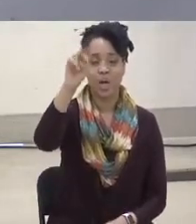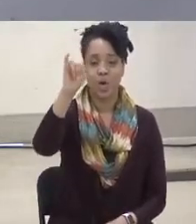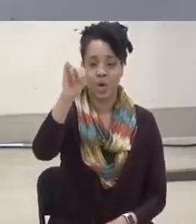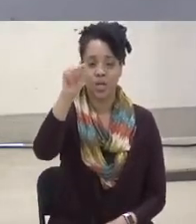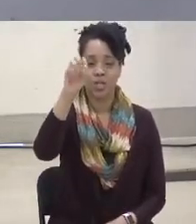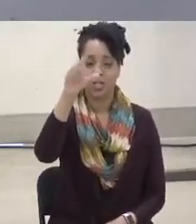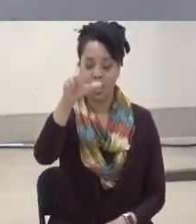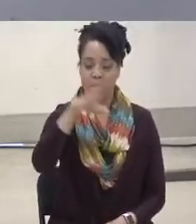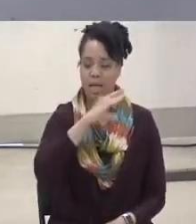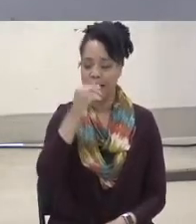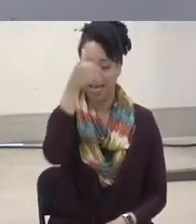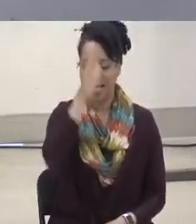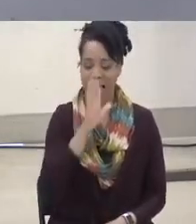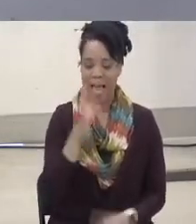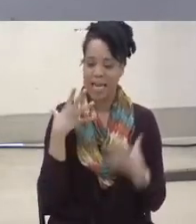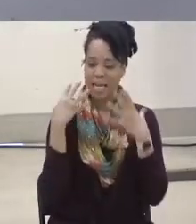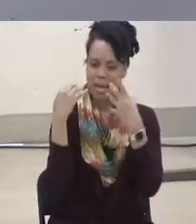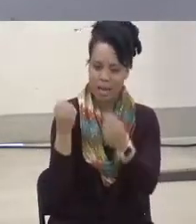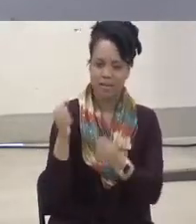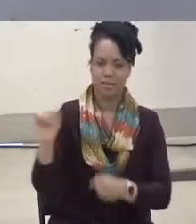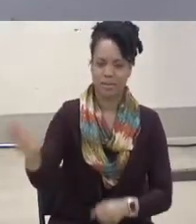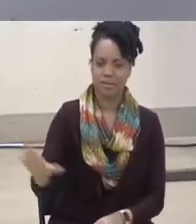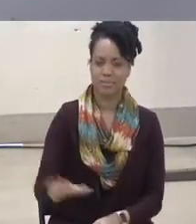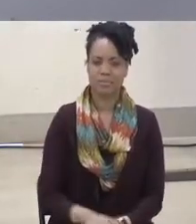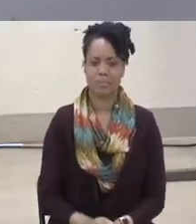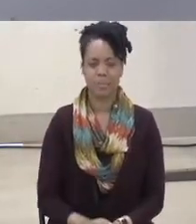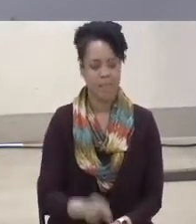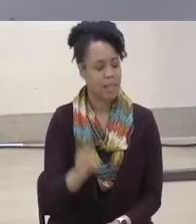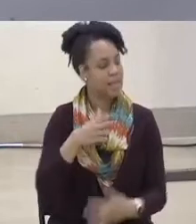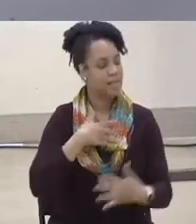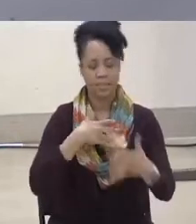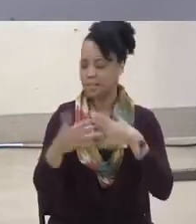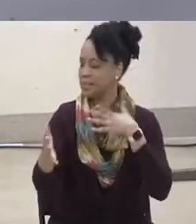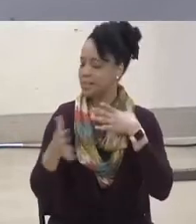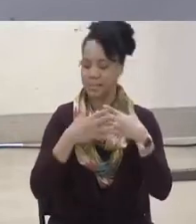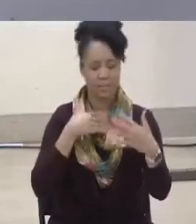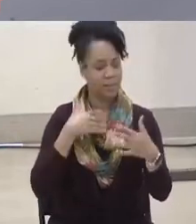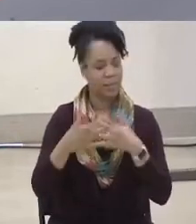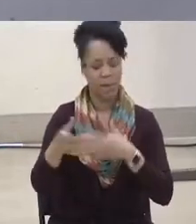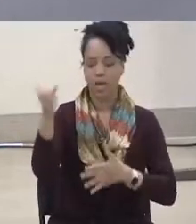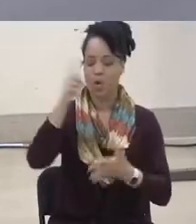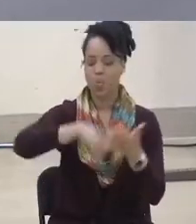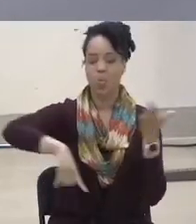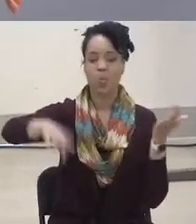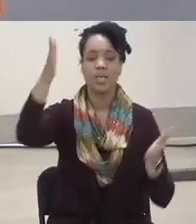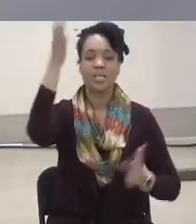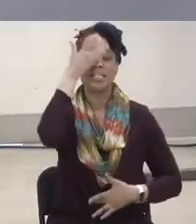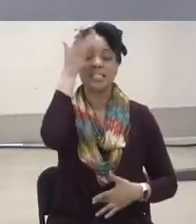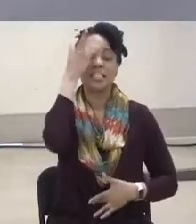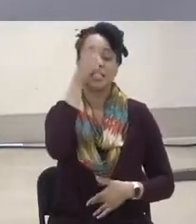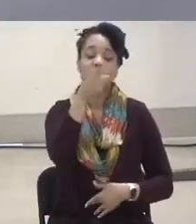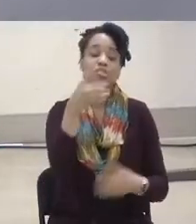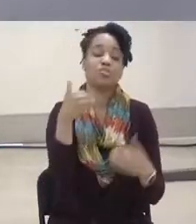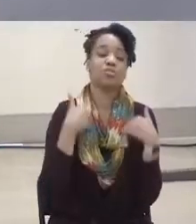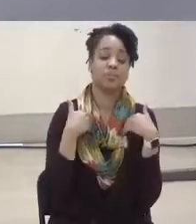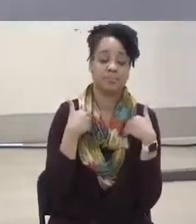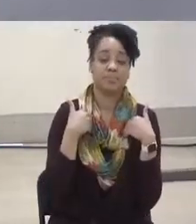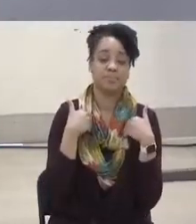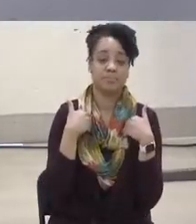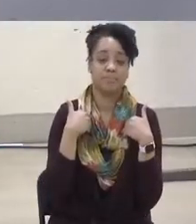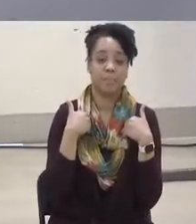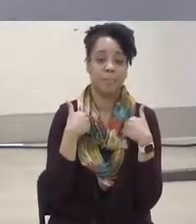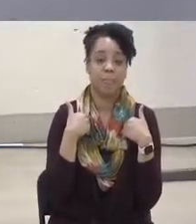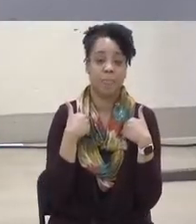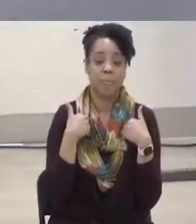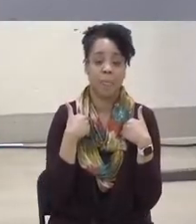and God healed Y him. Dios los sanó. It doesn't matter what sickness that you have No importa la enfermedad que tú